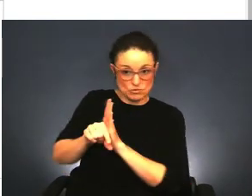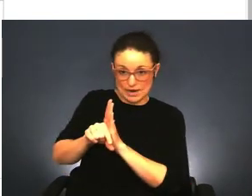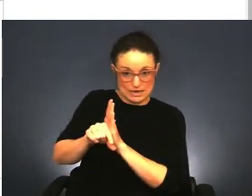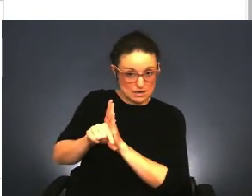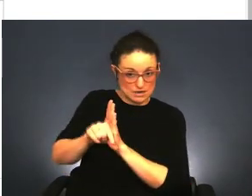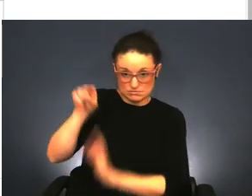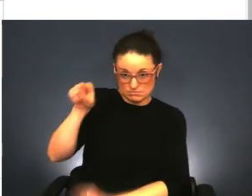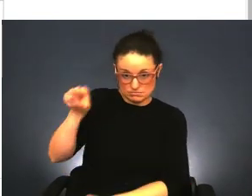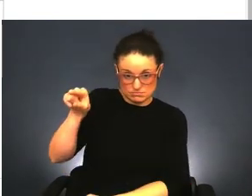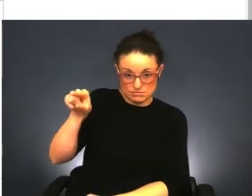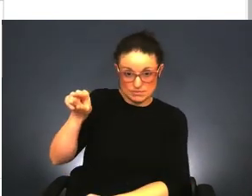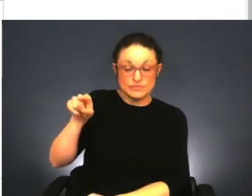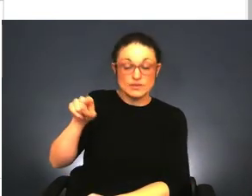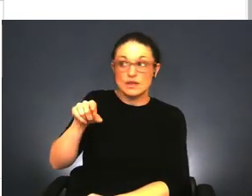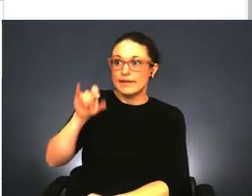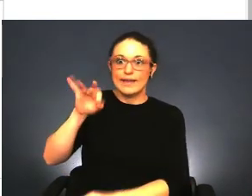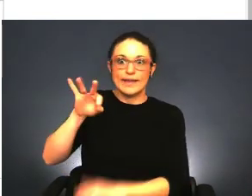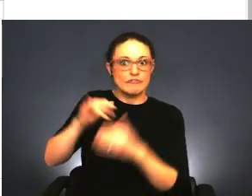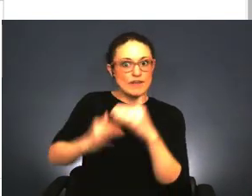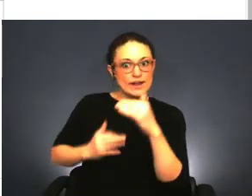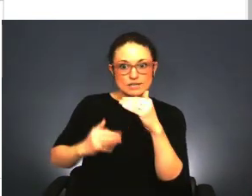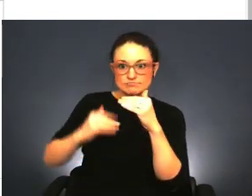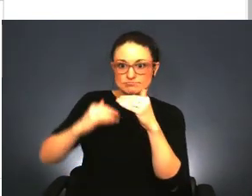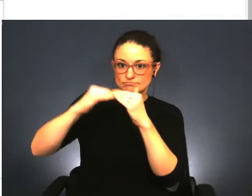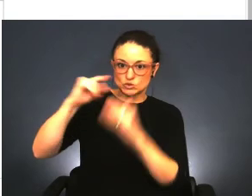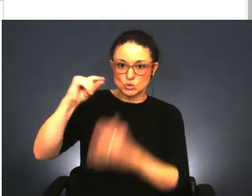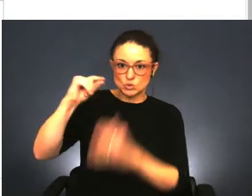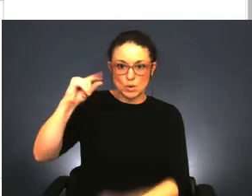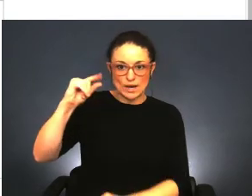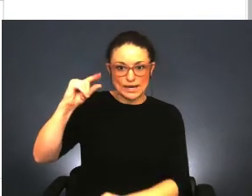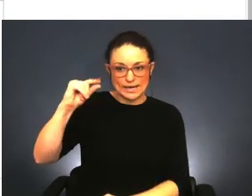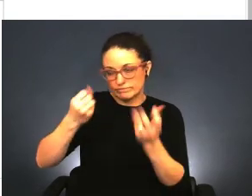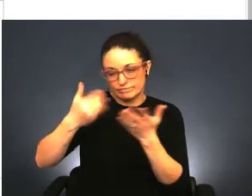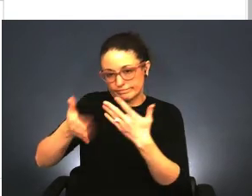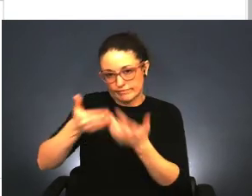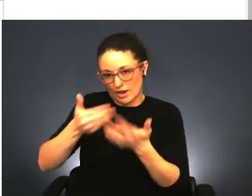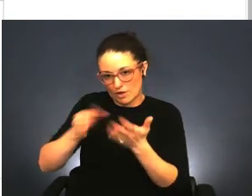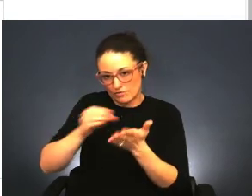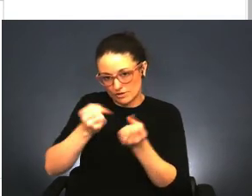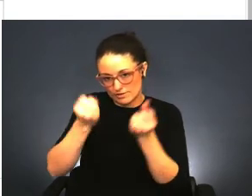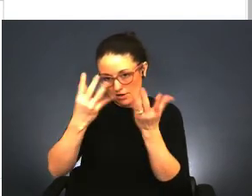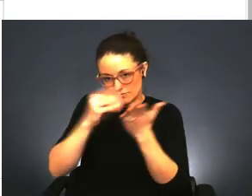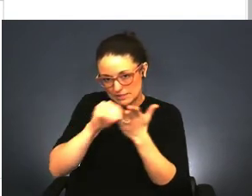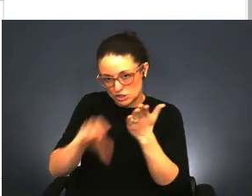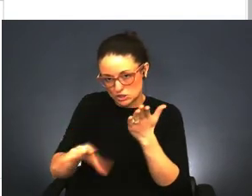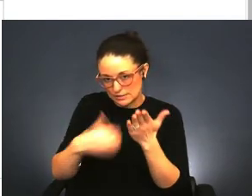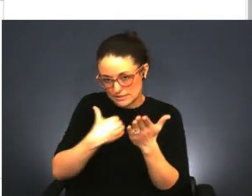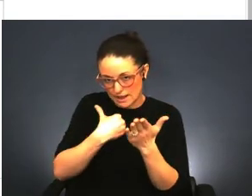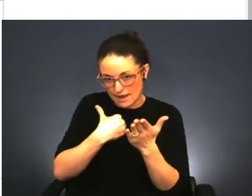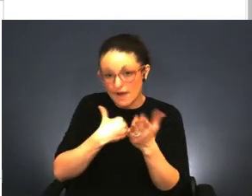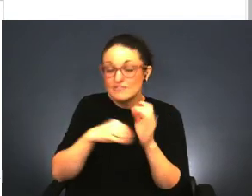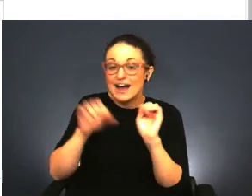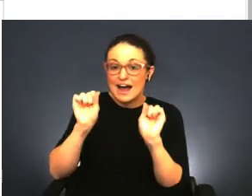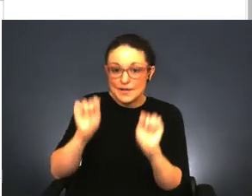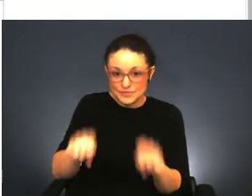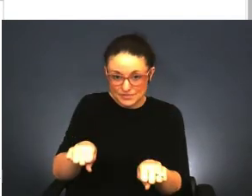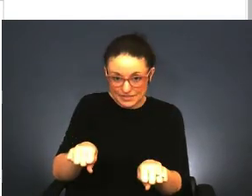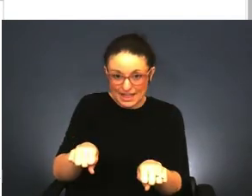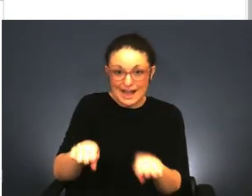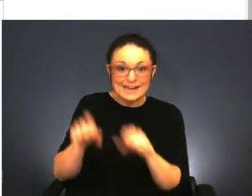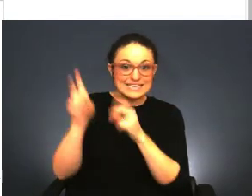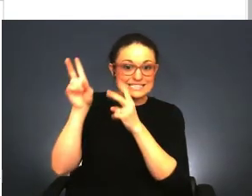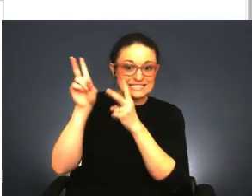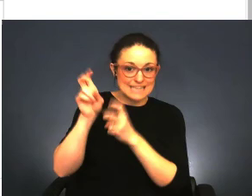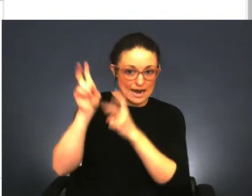get 20, or however many students I have, or whenever I want to start grading, I can download those